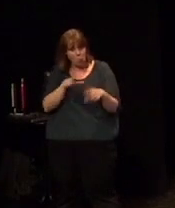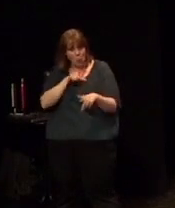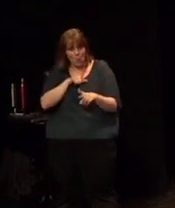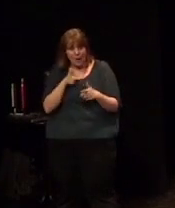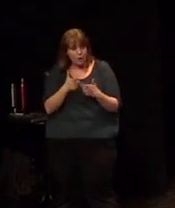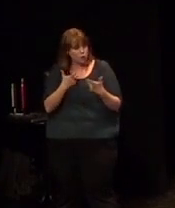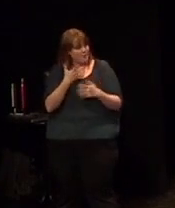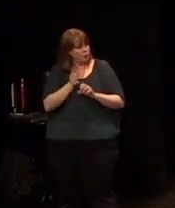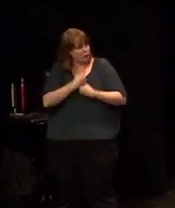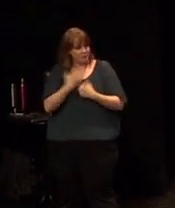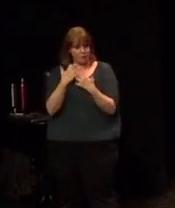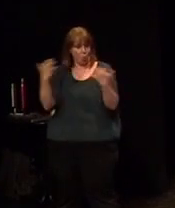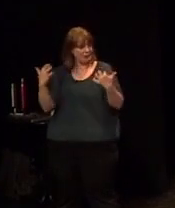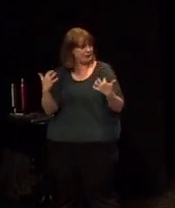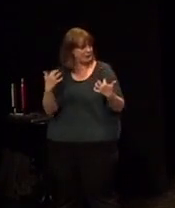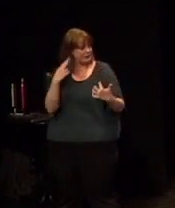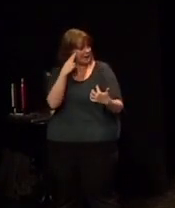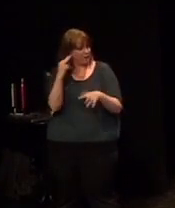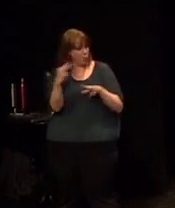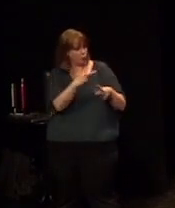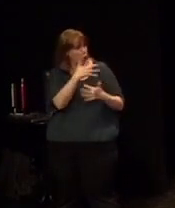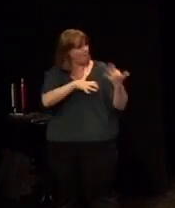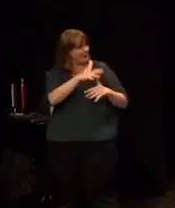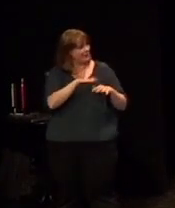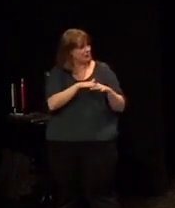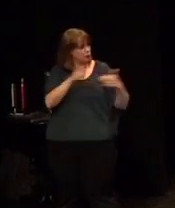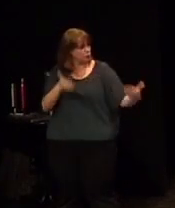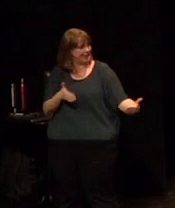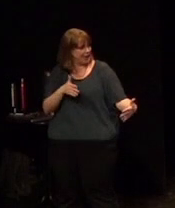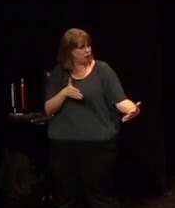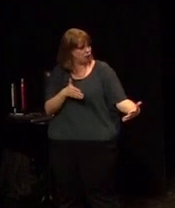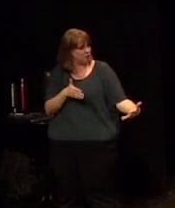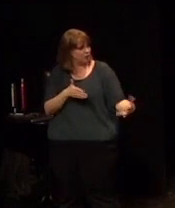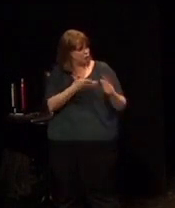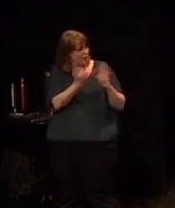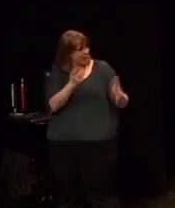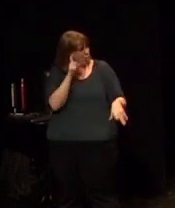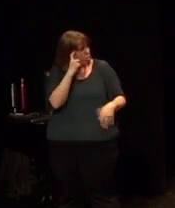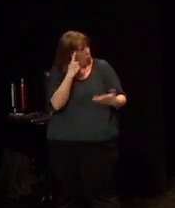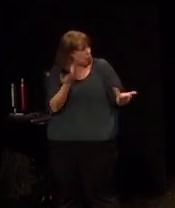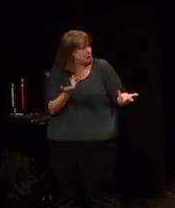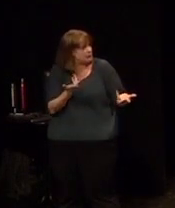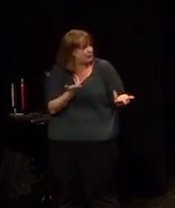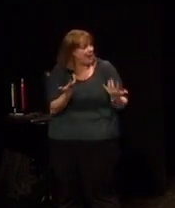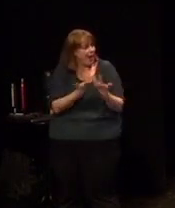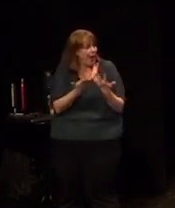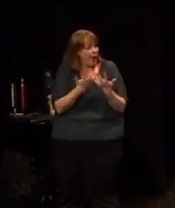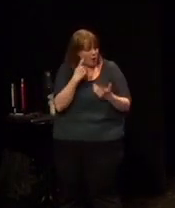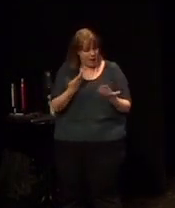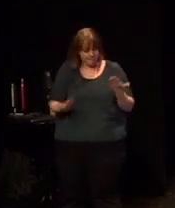it's quite stressful to watch. And I wondered if you had any thoughts on how we